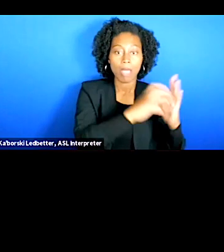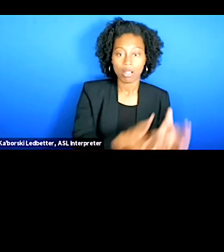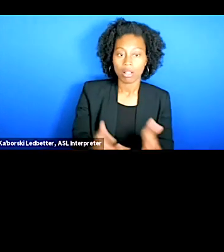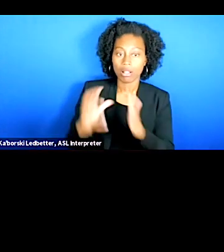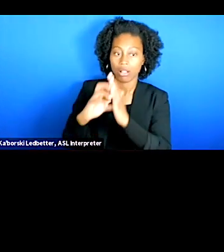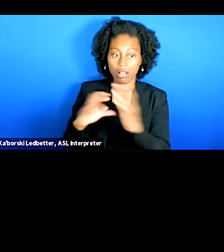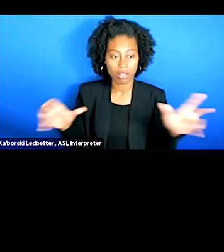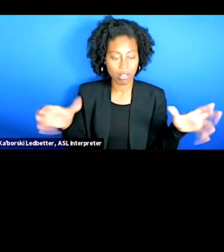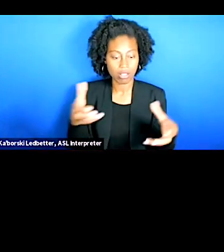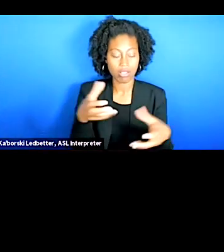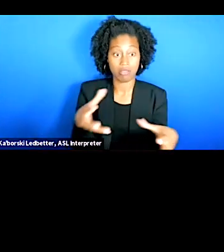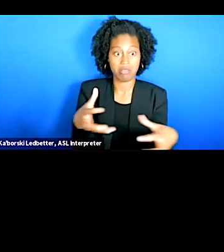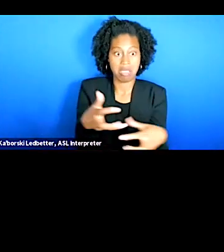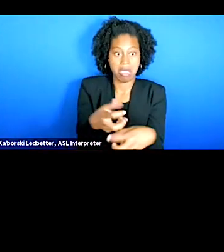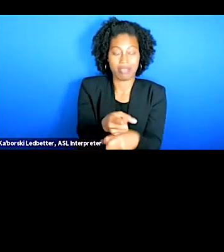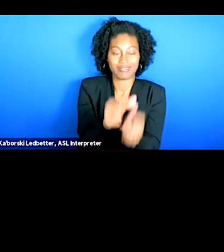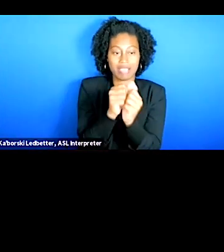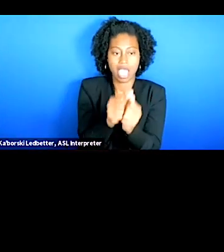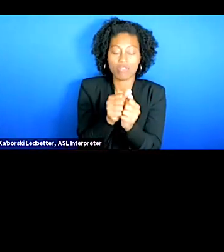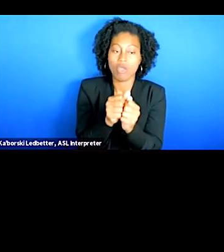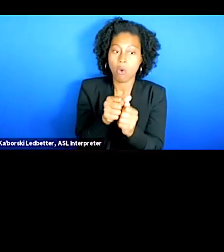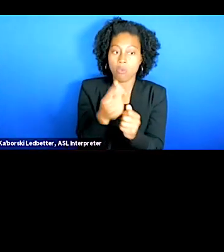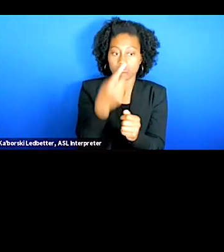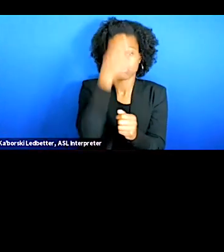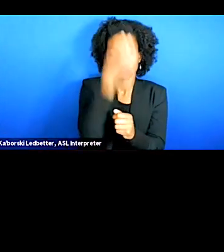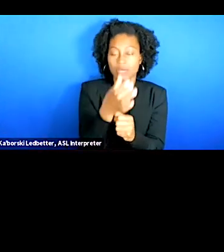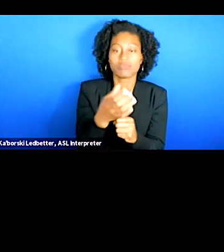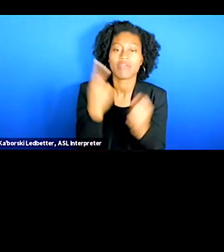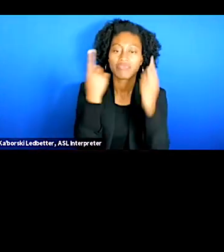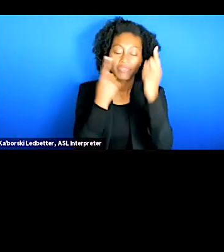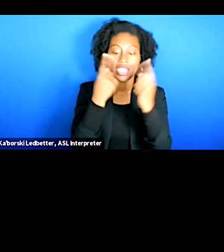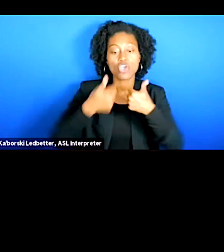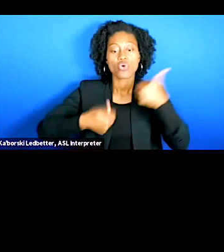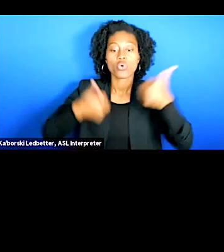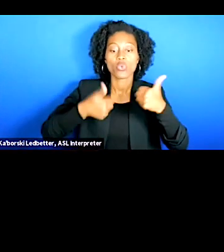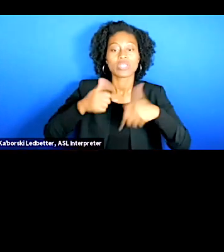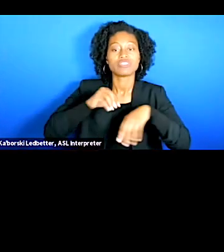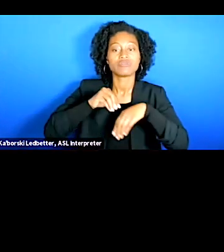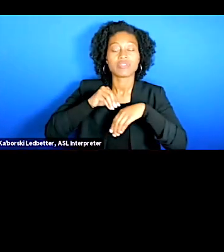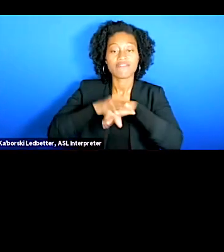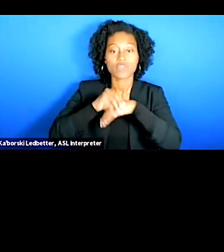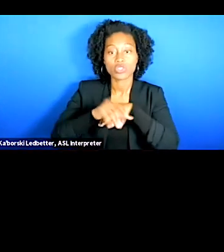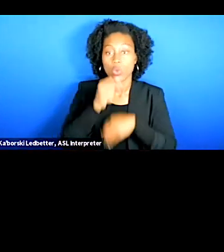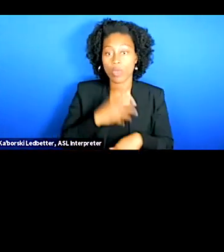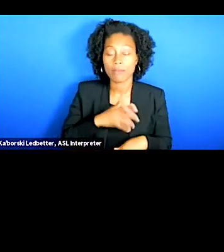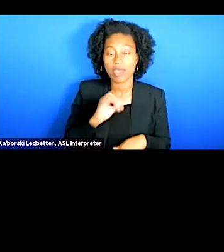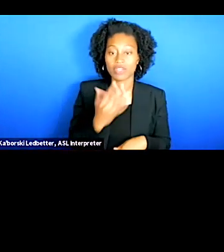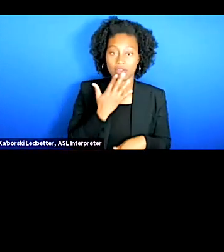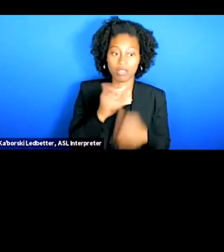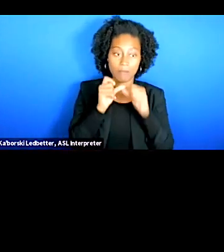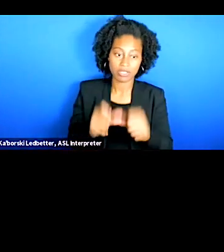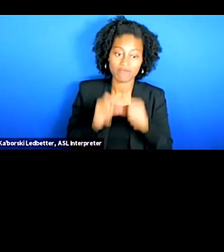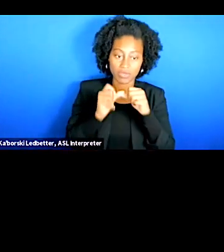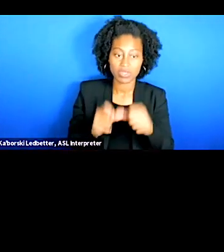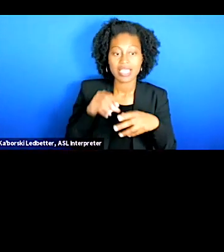question. So recall that the synthesis question is, what factors influence women of color's persistence in undergraduate